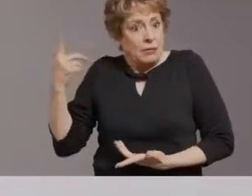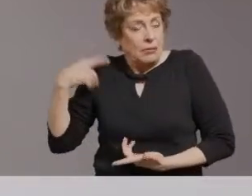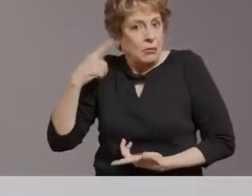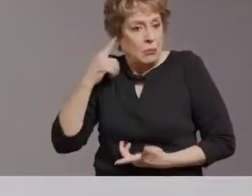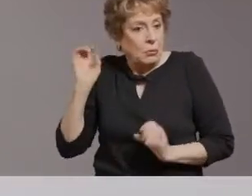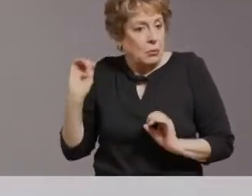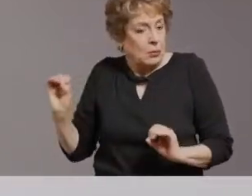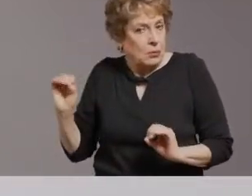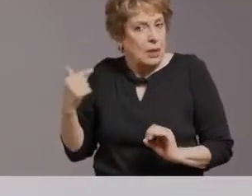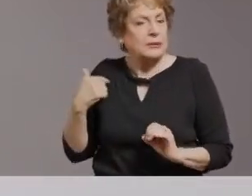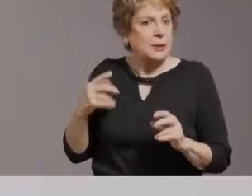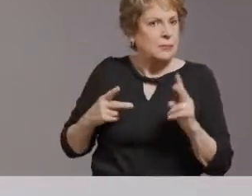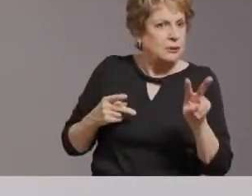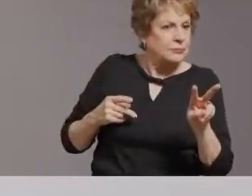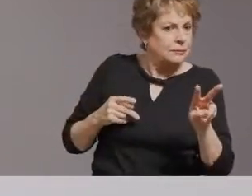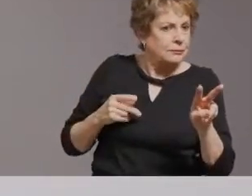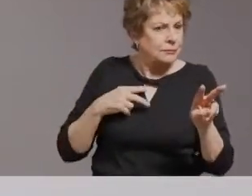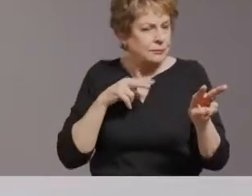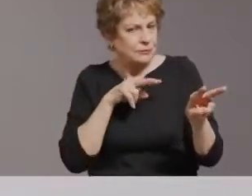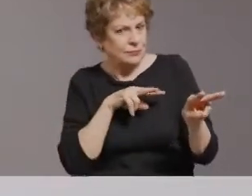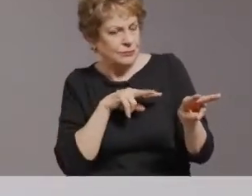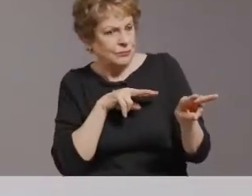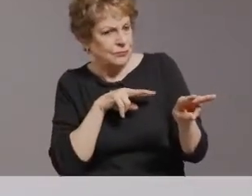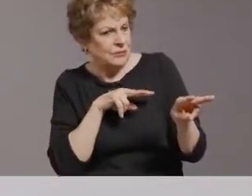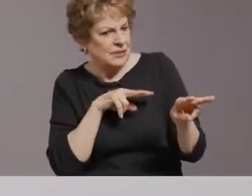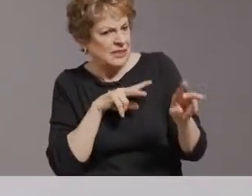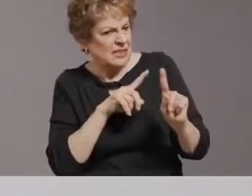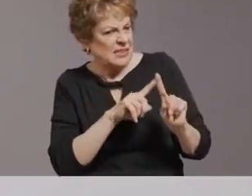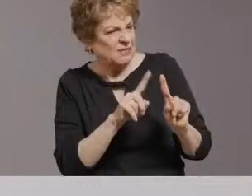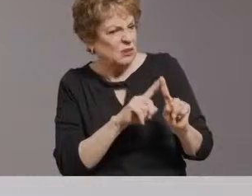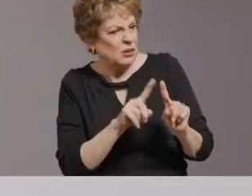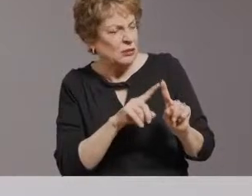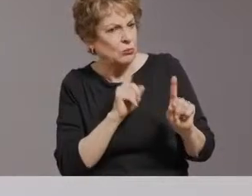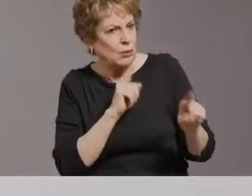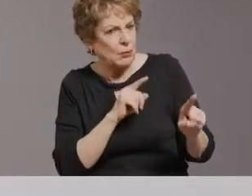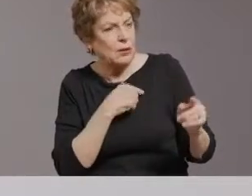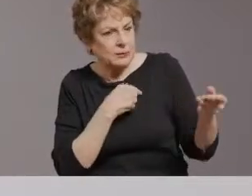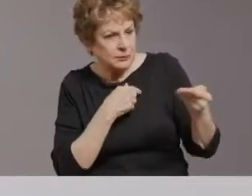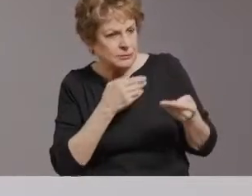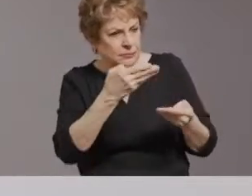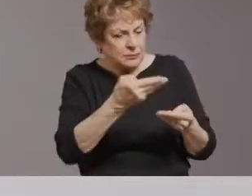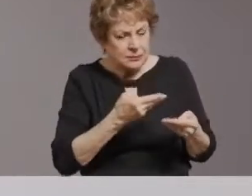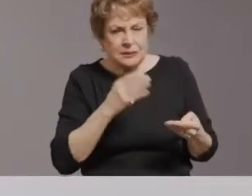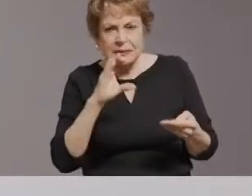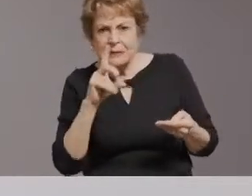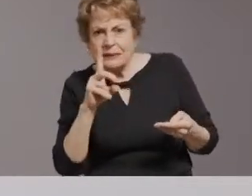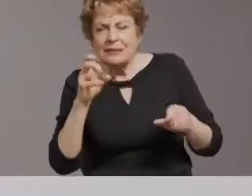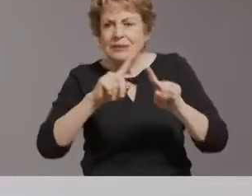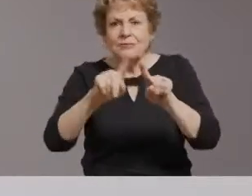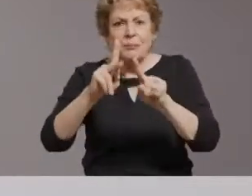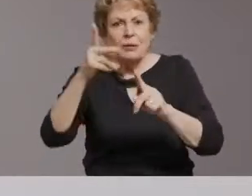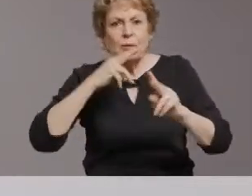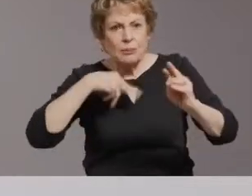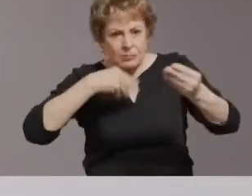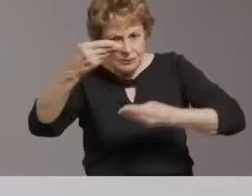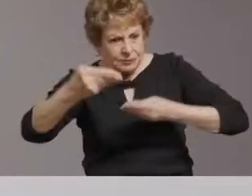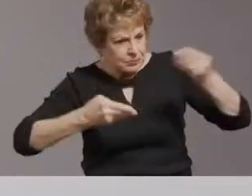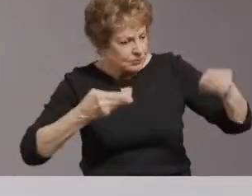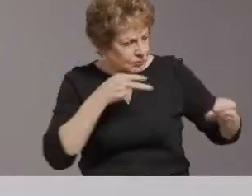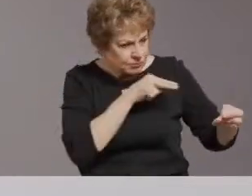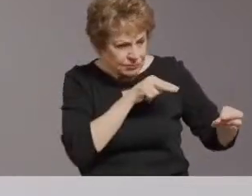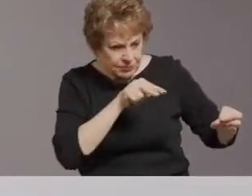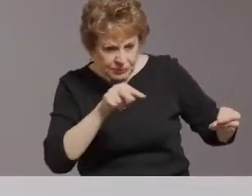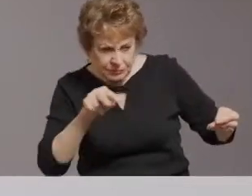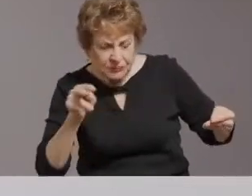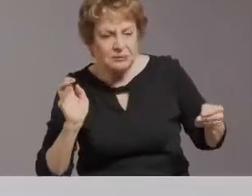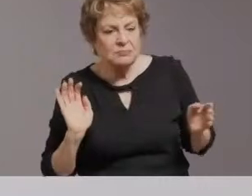through our VAERS reports that CDC gets. Right now, we would still encourage you to take